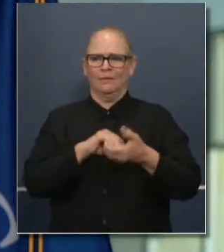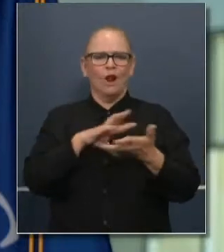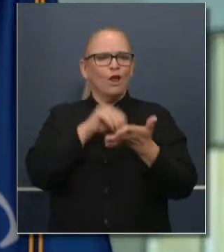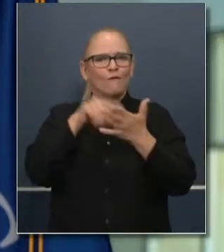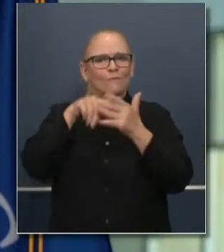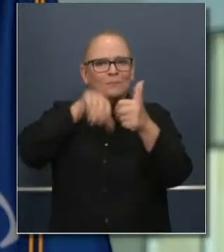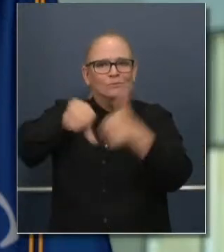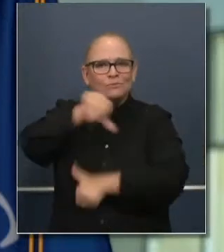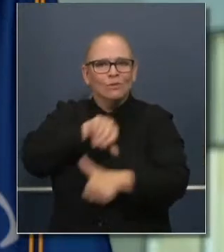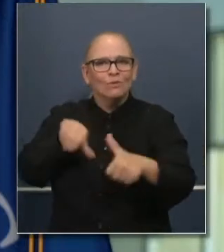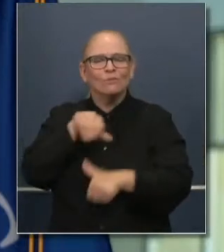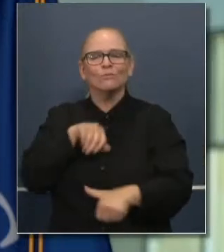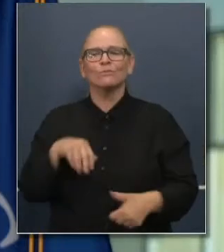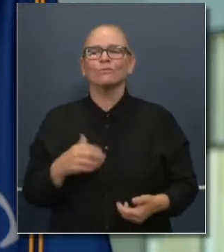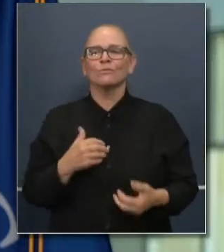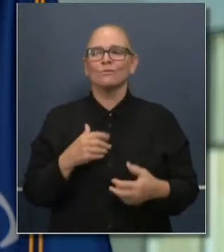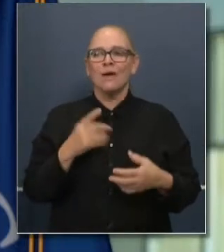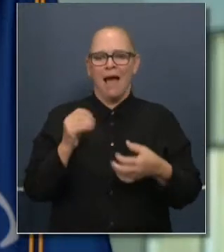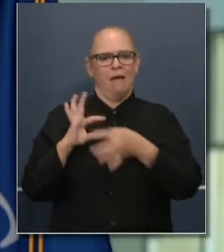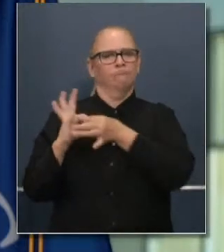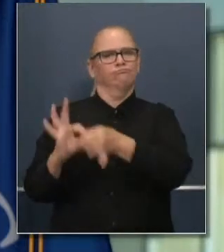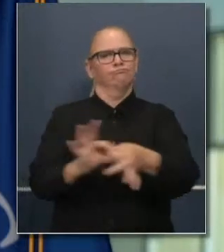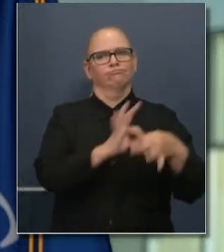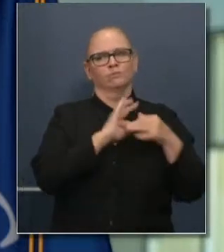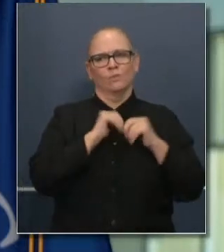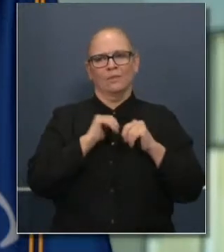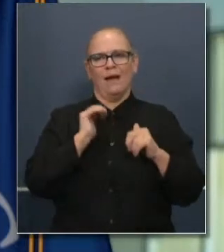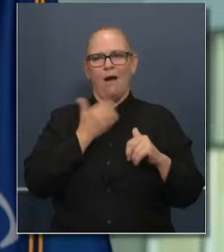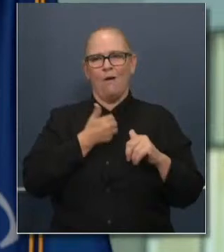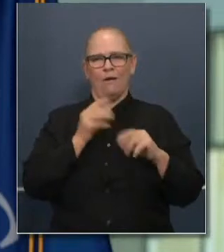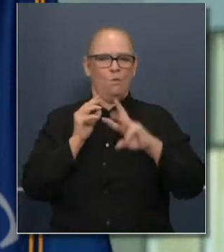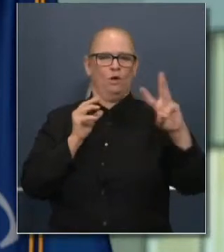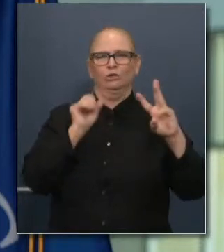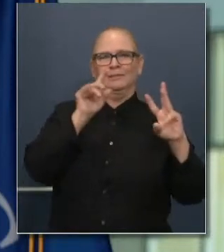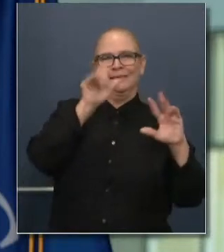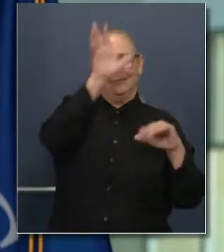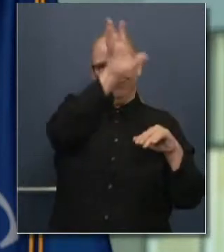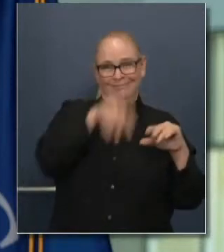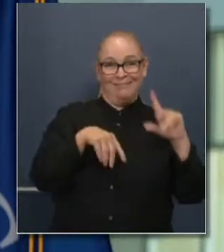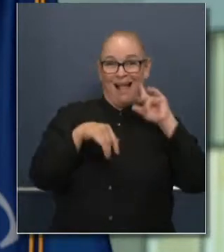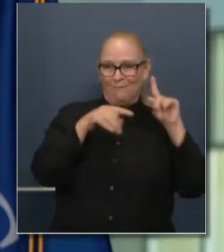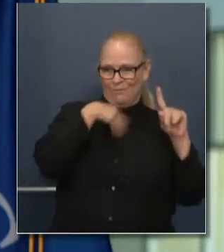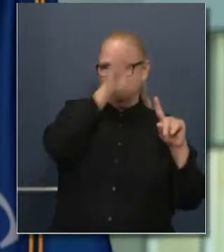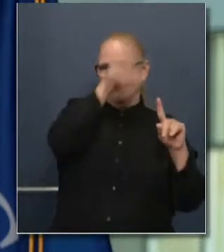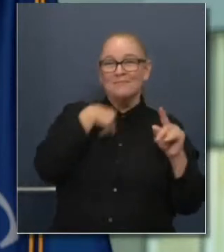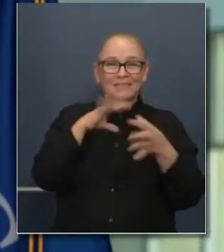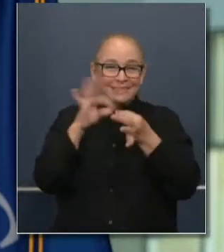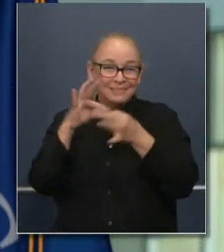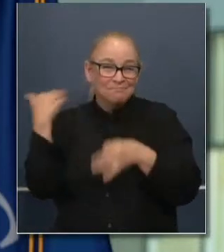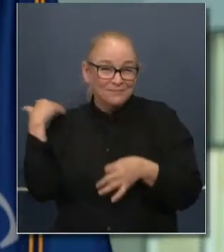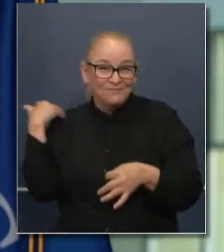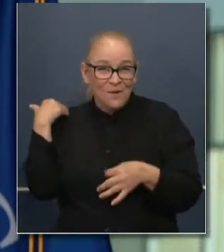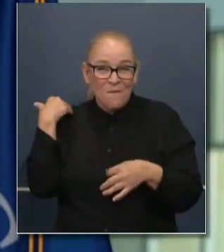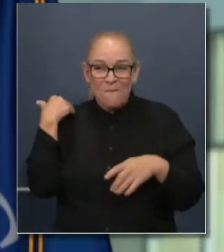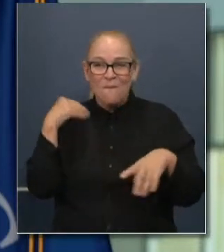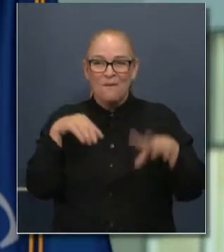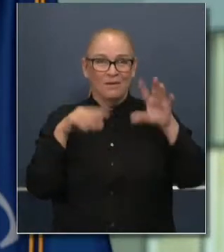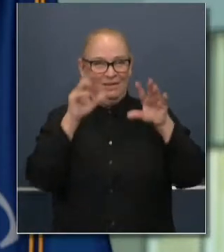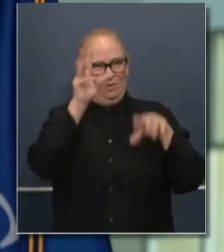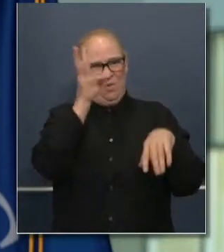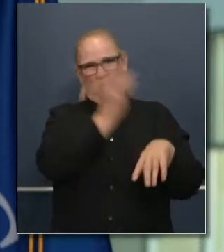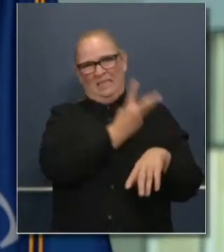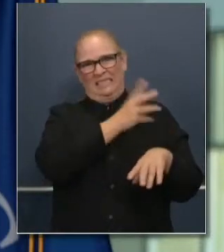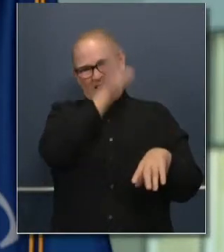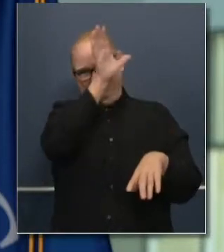we have more formally, as you recall, with our Western states approach, where they have the ability now in real time, we